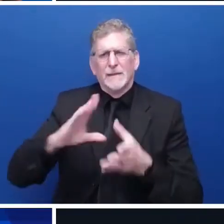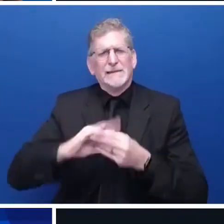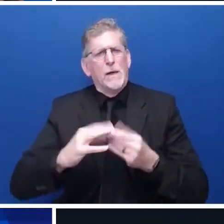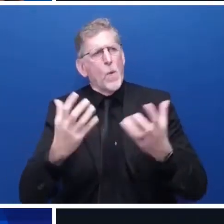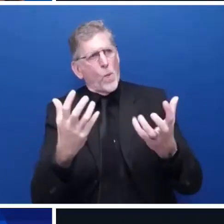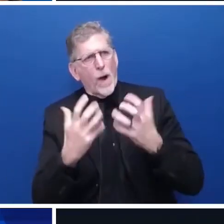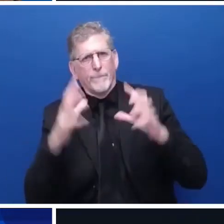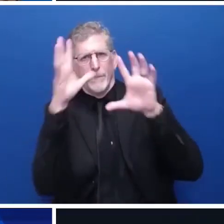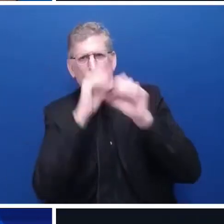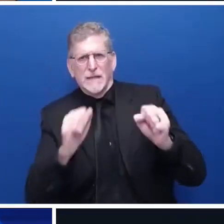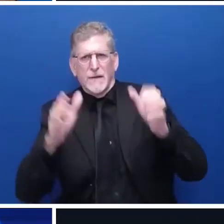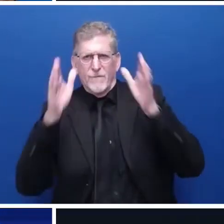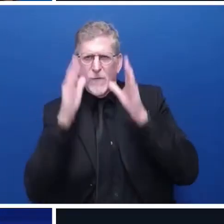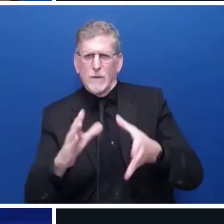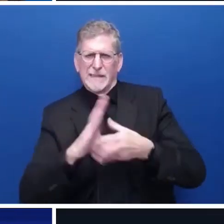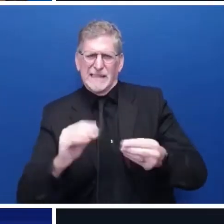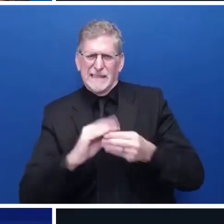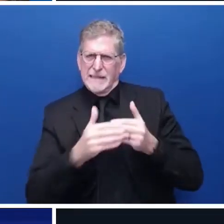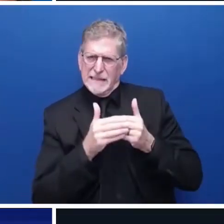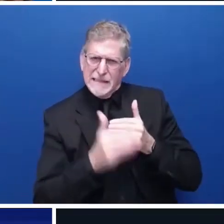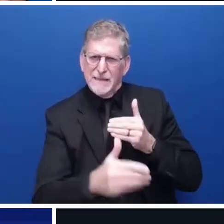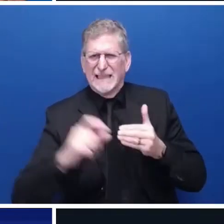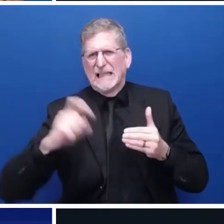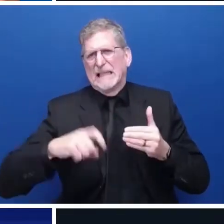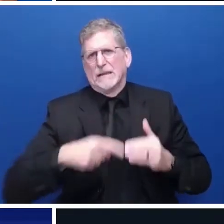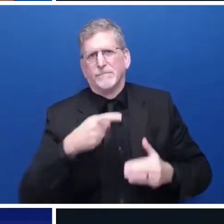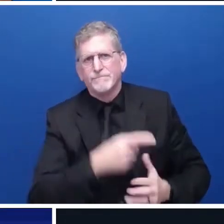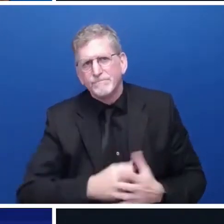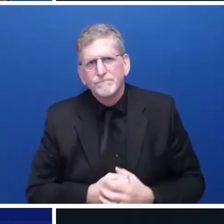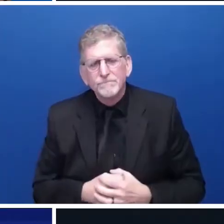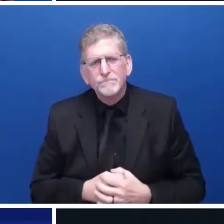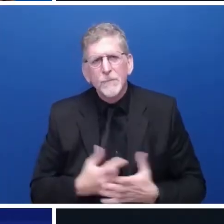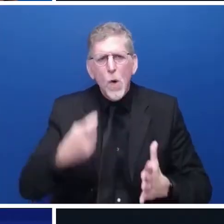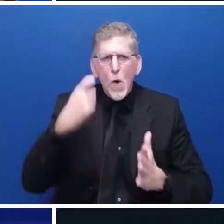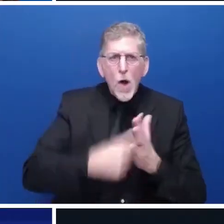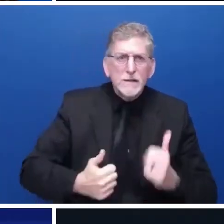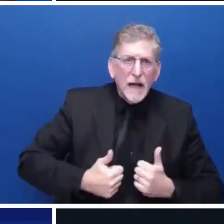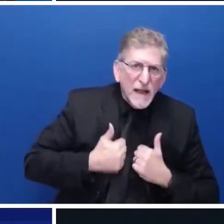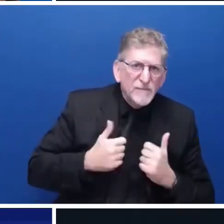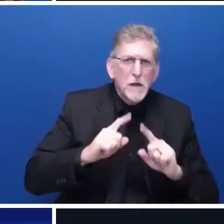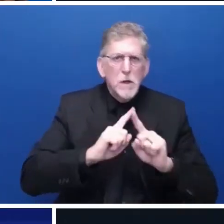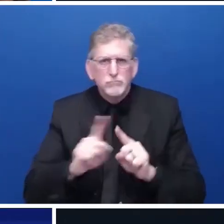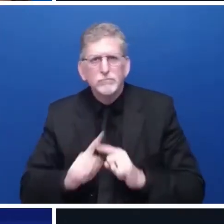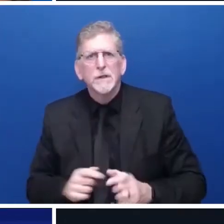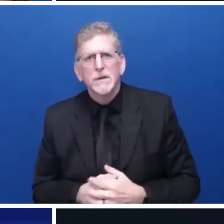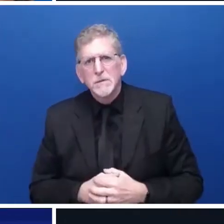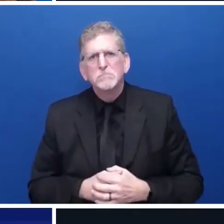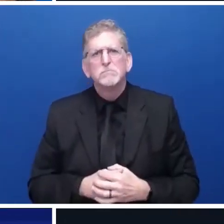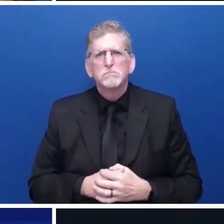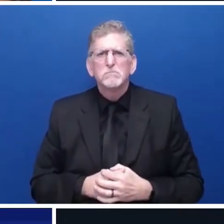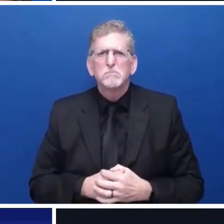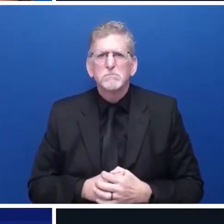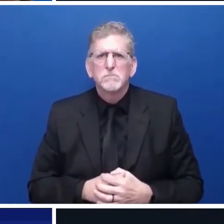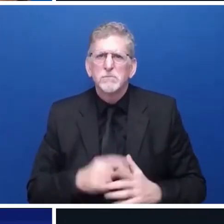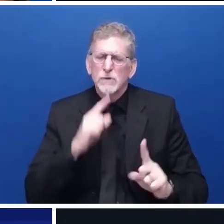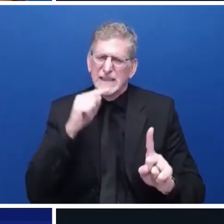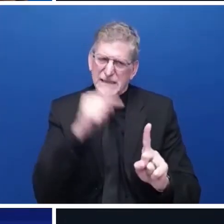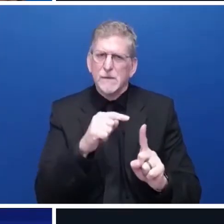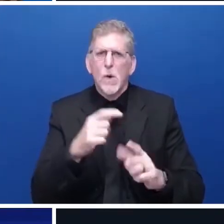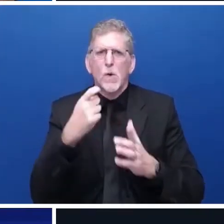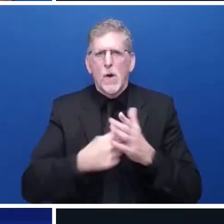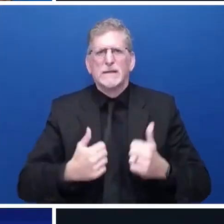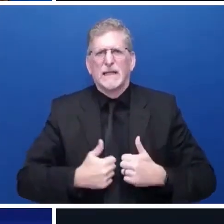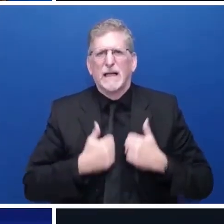cost of living. But again, whether he can do that day in and day out from here